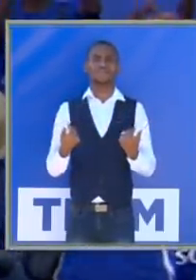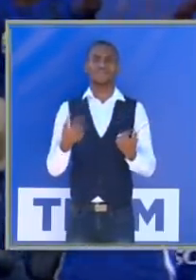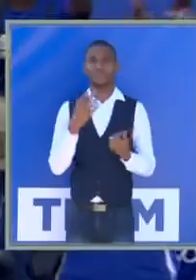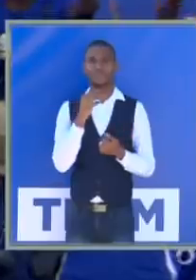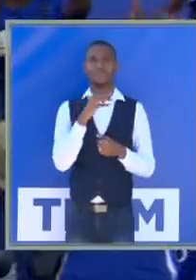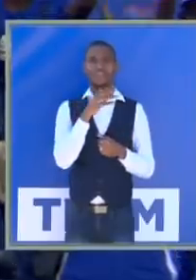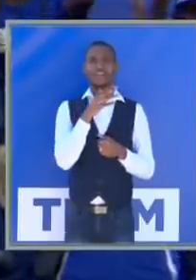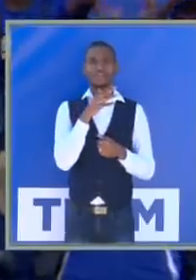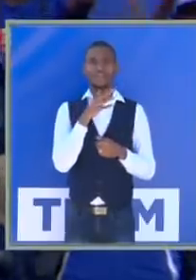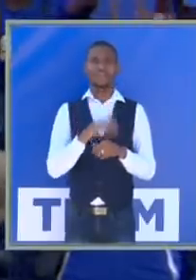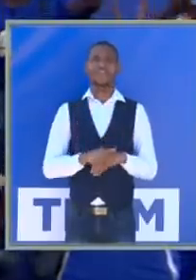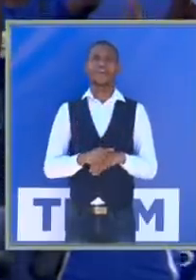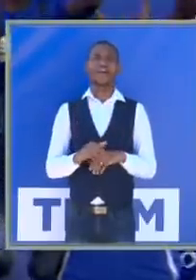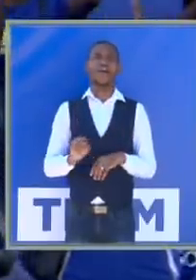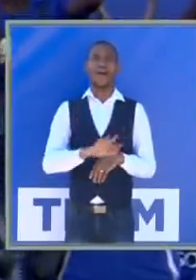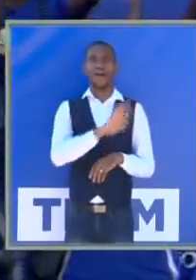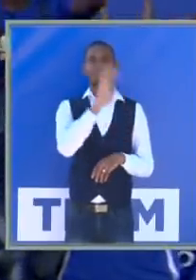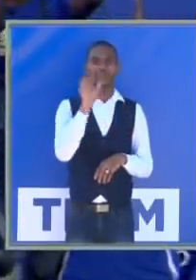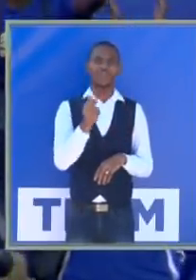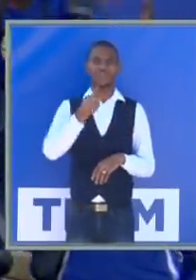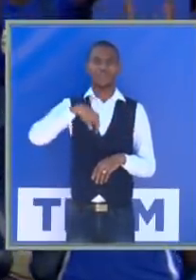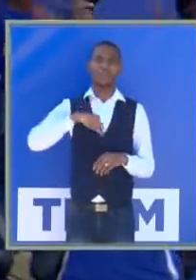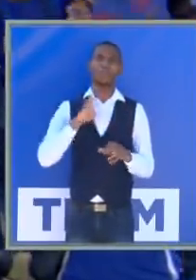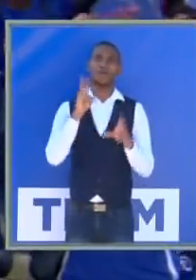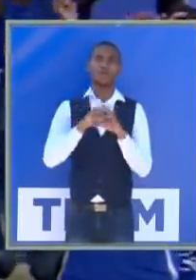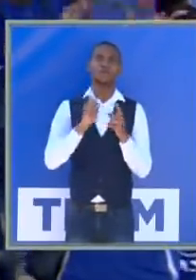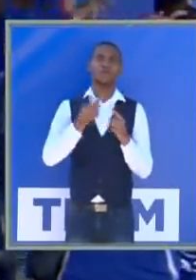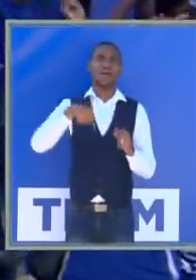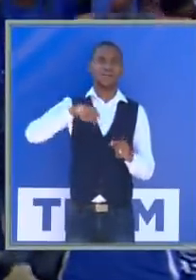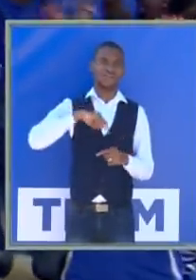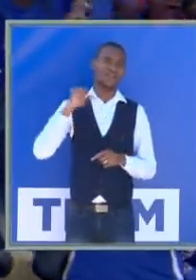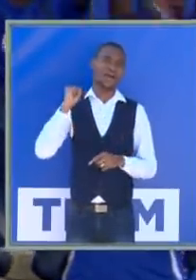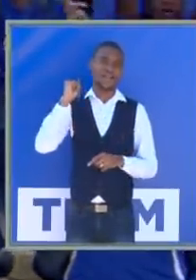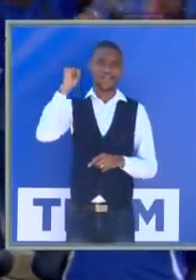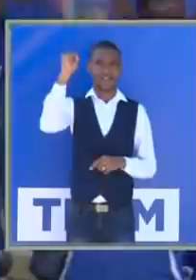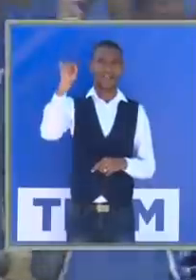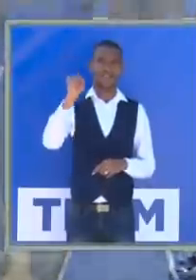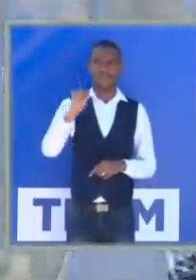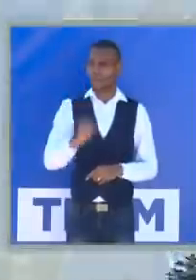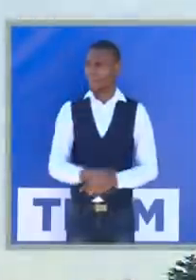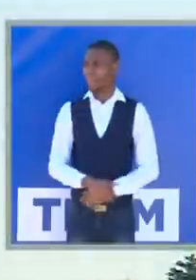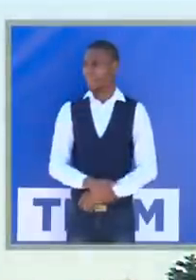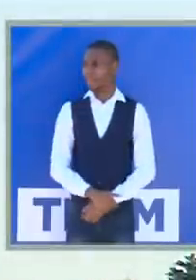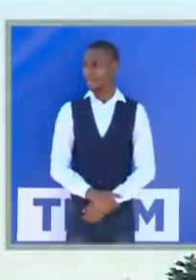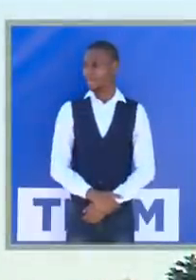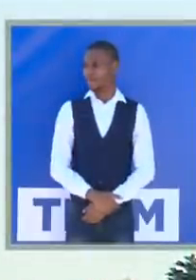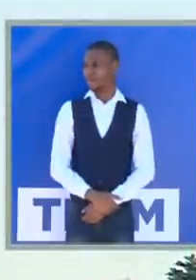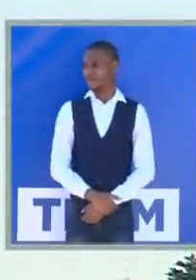een Suid-Afrika. Afrika rona kaofela. Amandla.